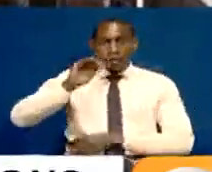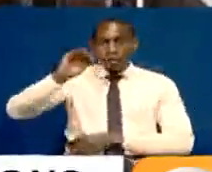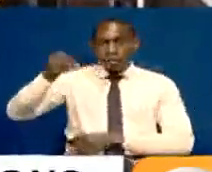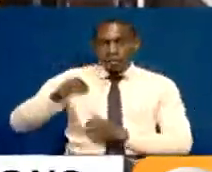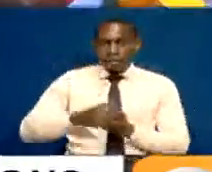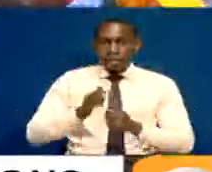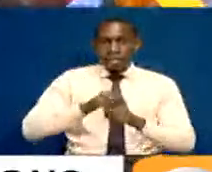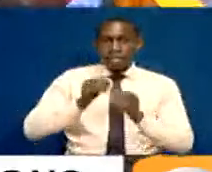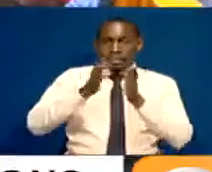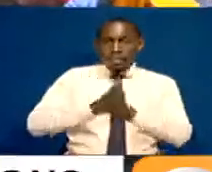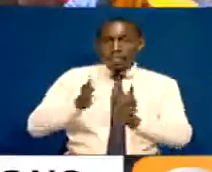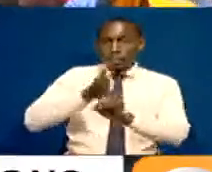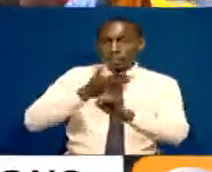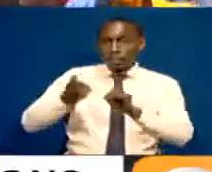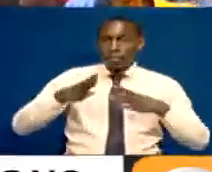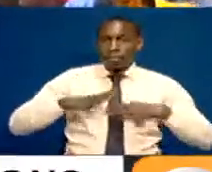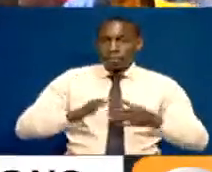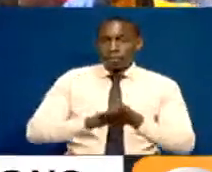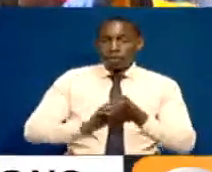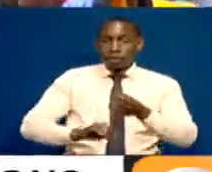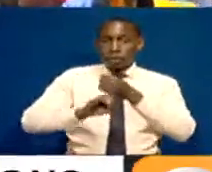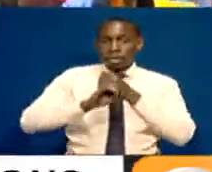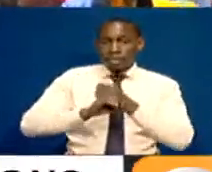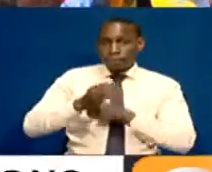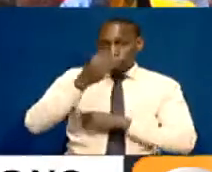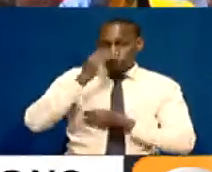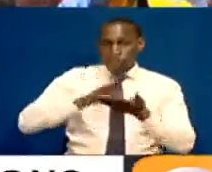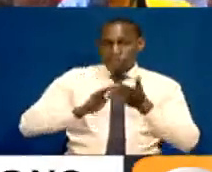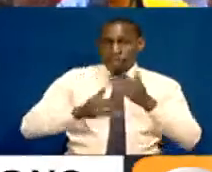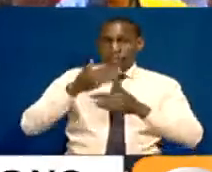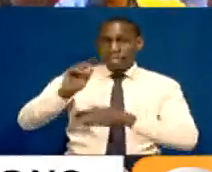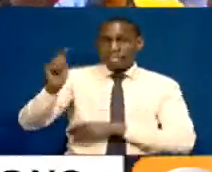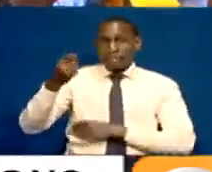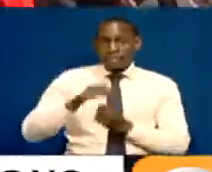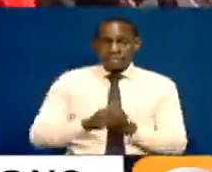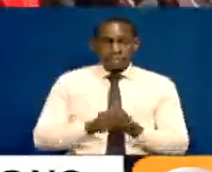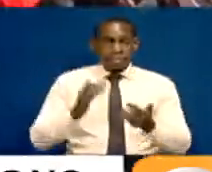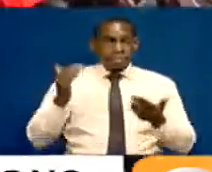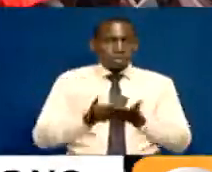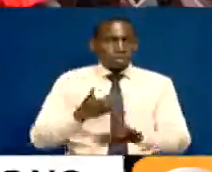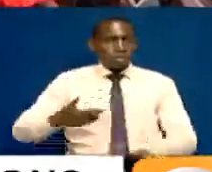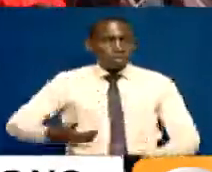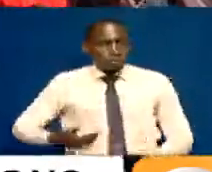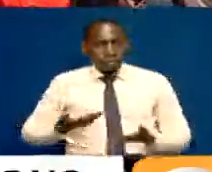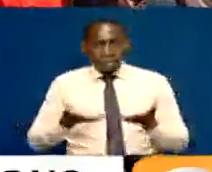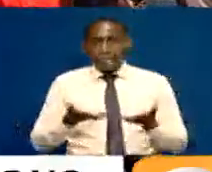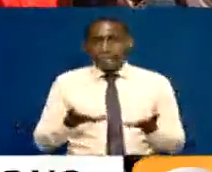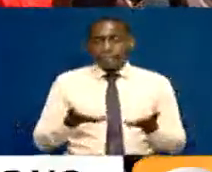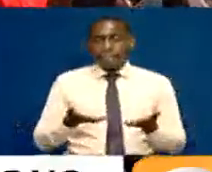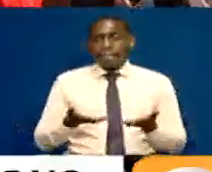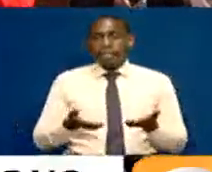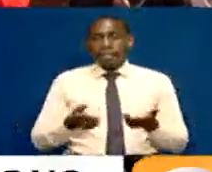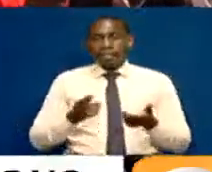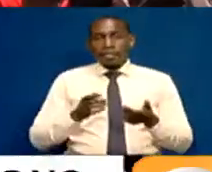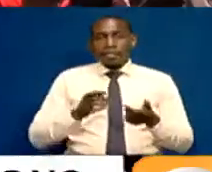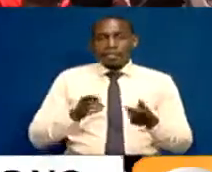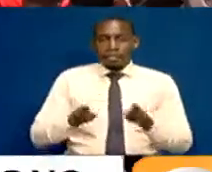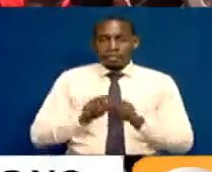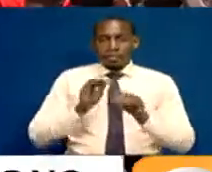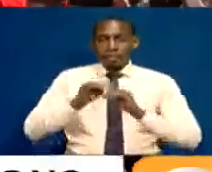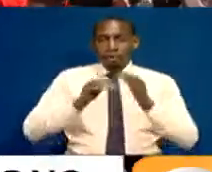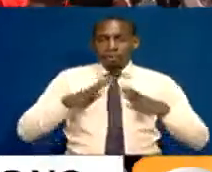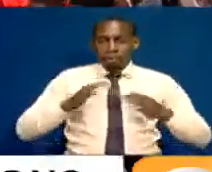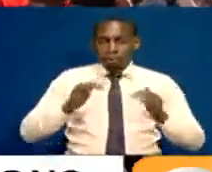leaders wooed the residents to back Ruto's bid to succeed his boss. Tuondoe njaa hapa chini, alafu tupande na kila